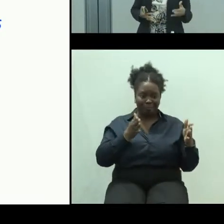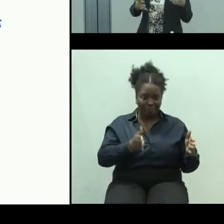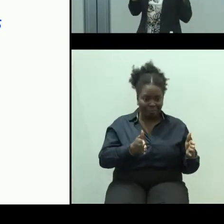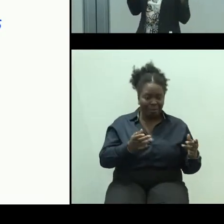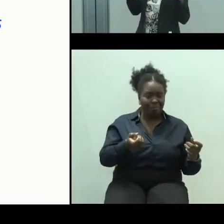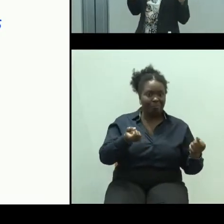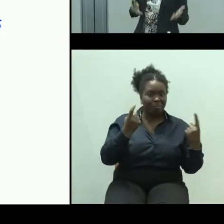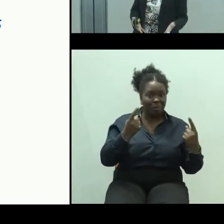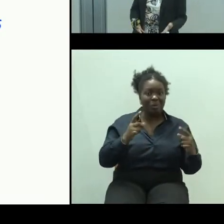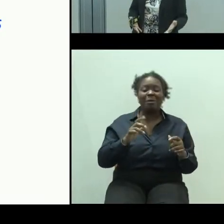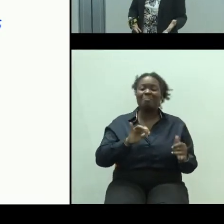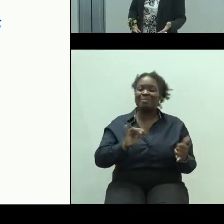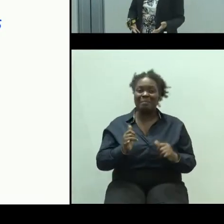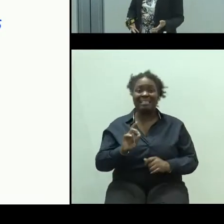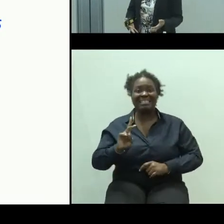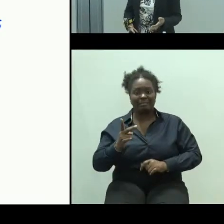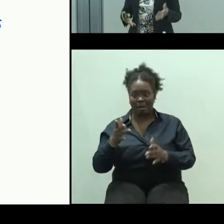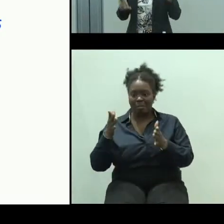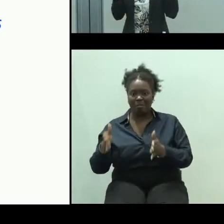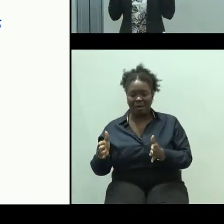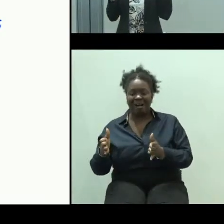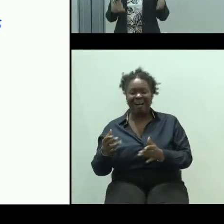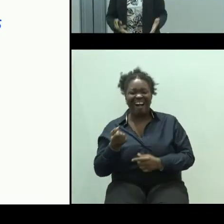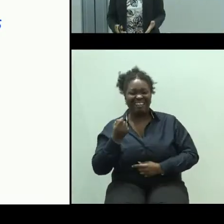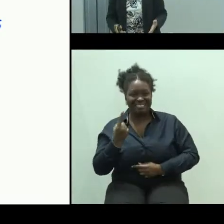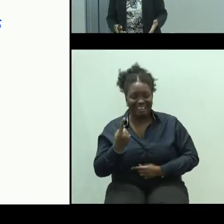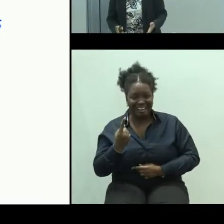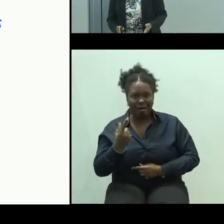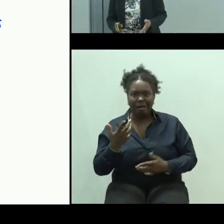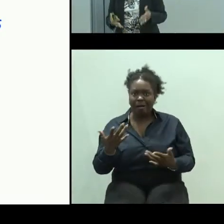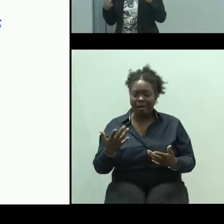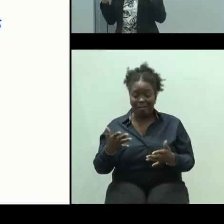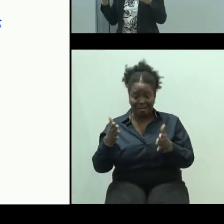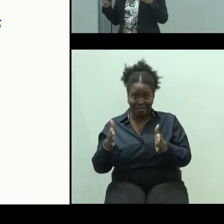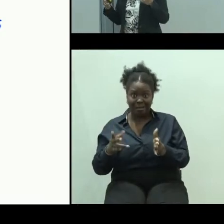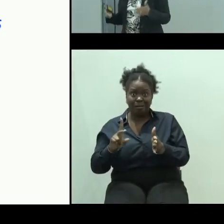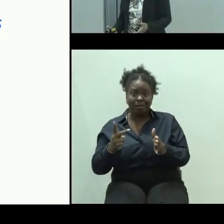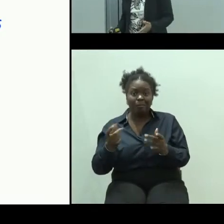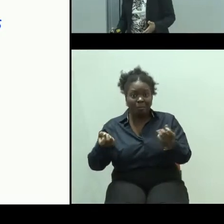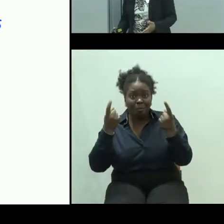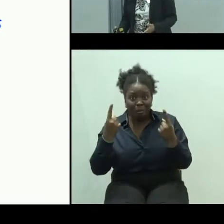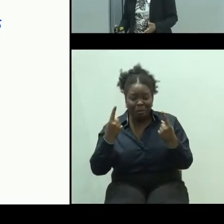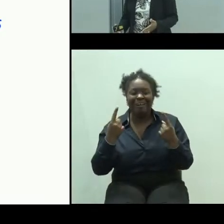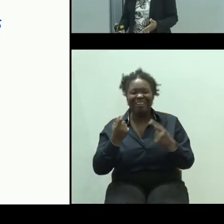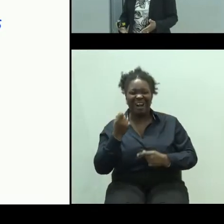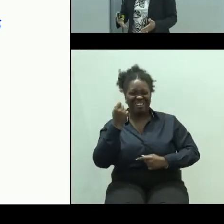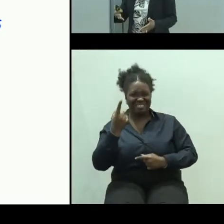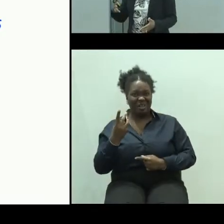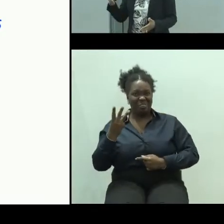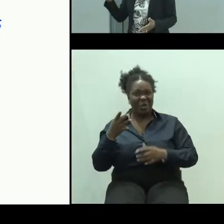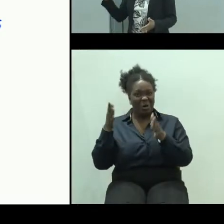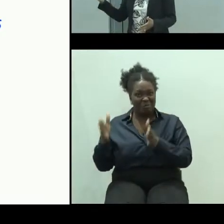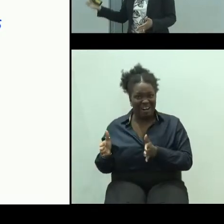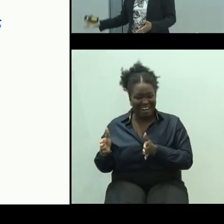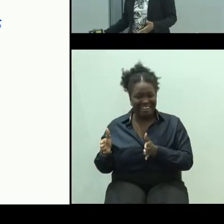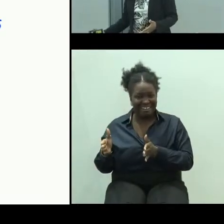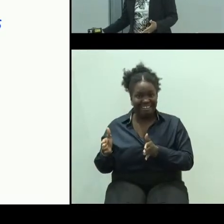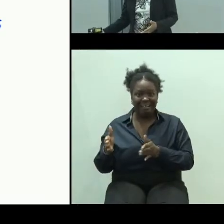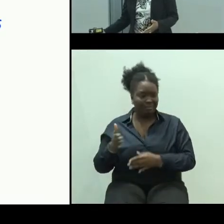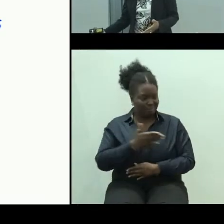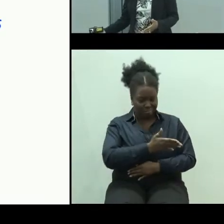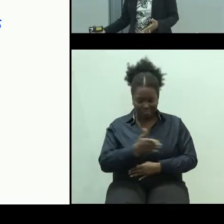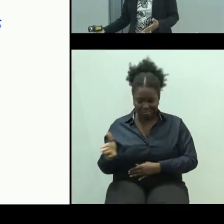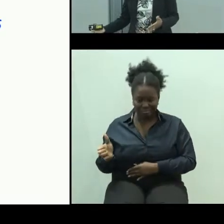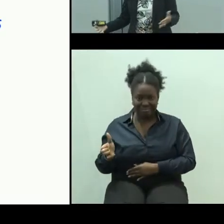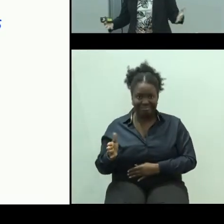maybe you'll understand the second part. If you don't understand the second part, maybe you'll understand the third part. If you understand none of